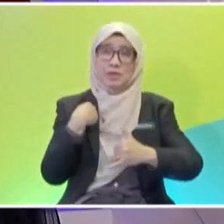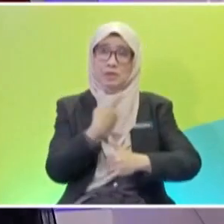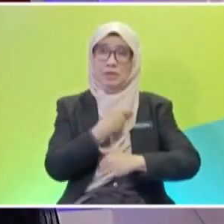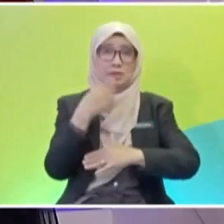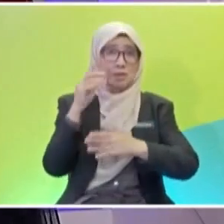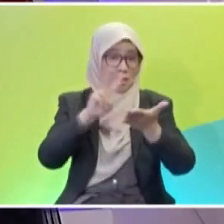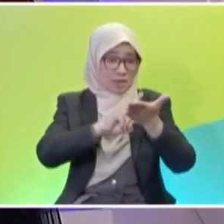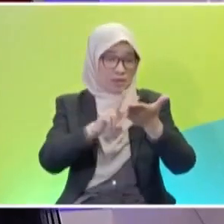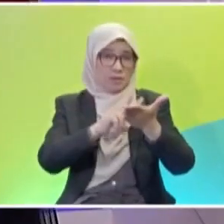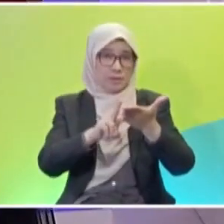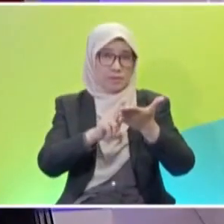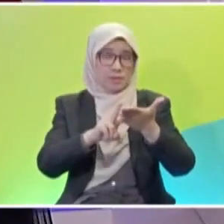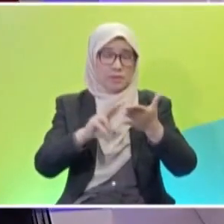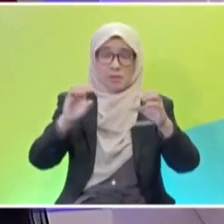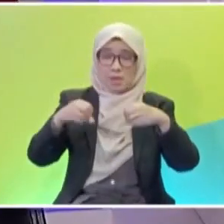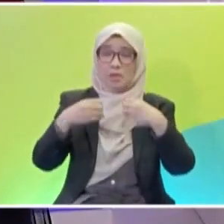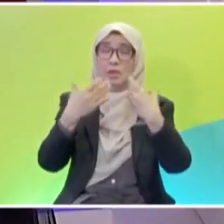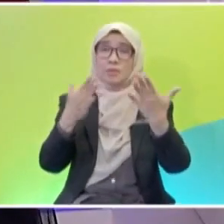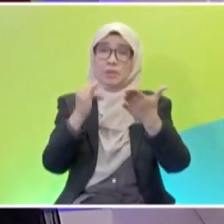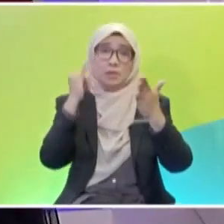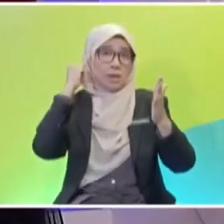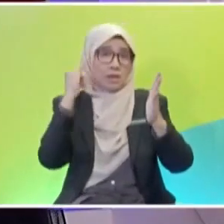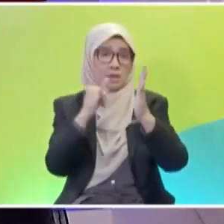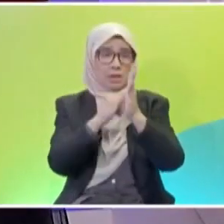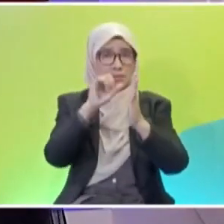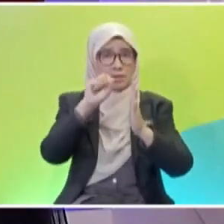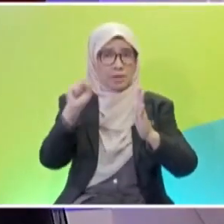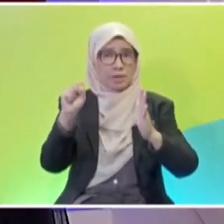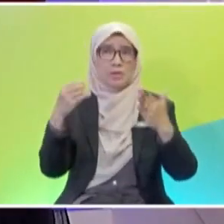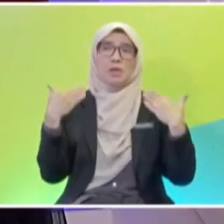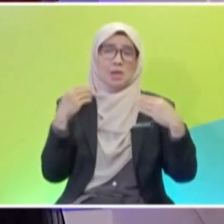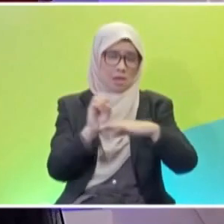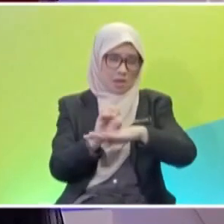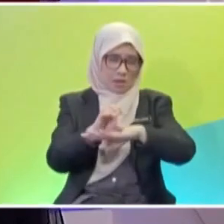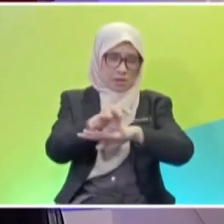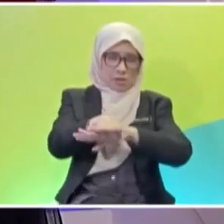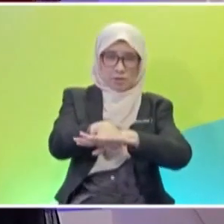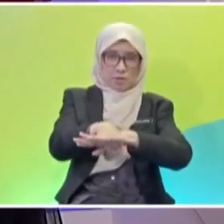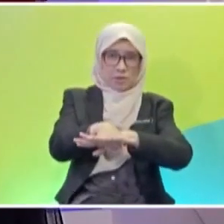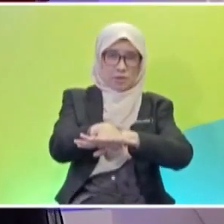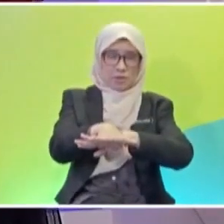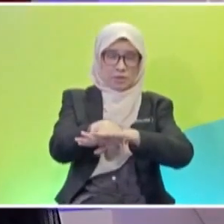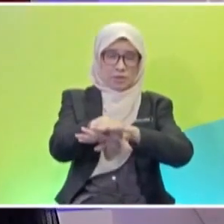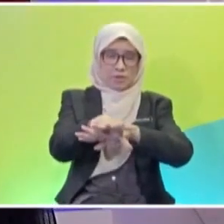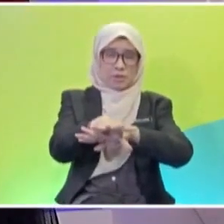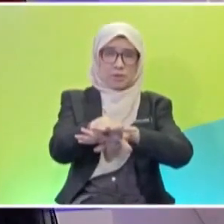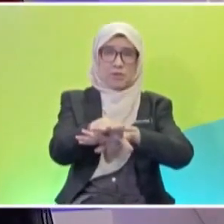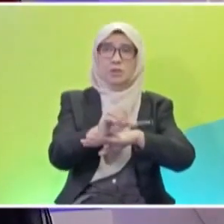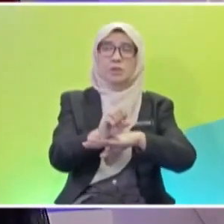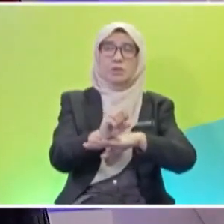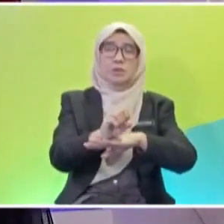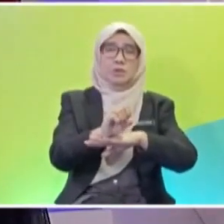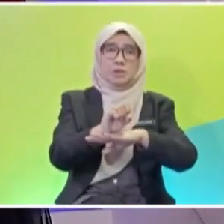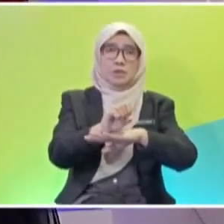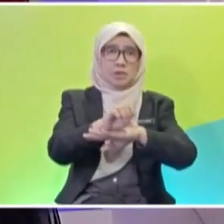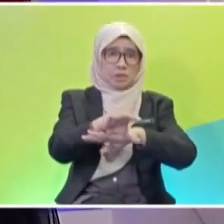discover how these images have some kind of influence, not just on people who see them, but it can even have